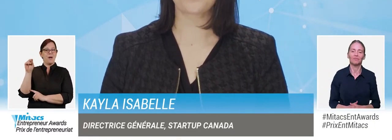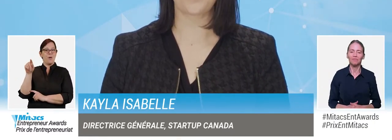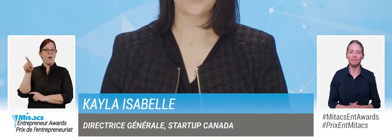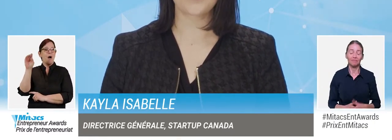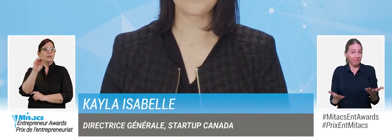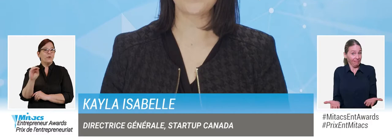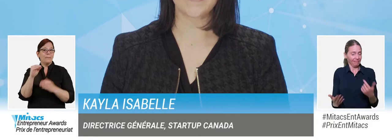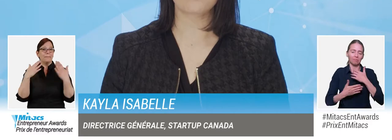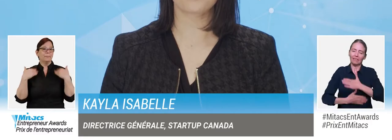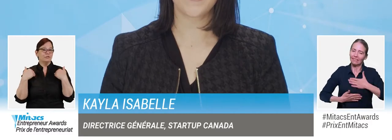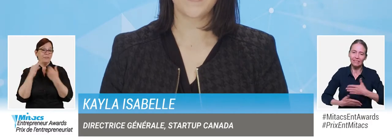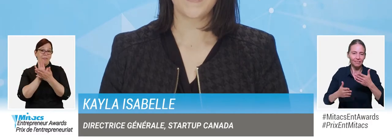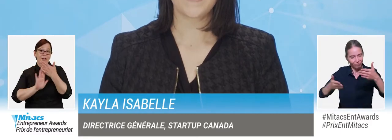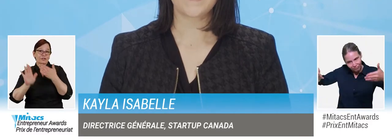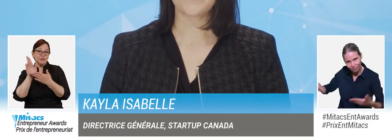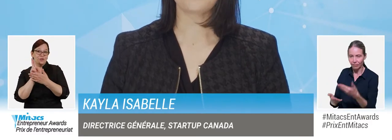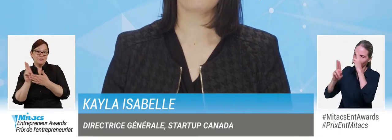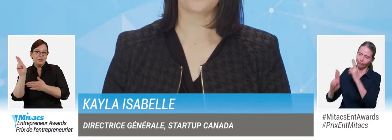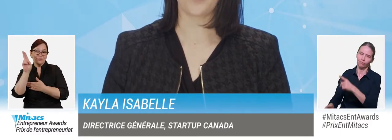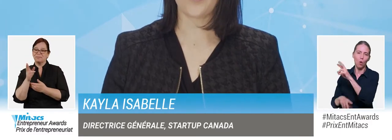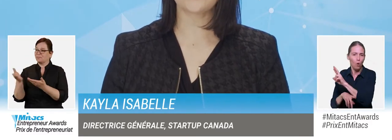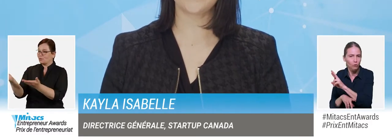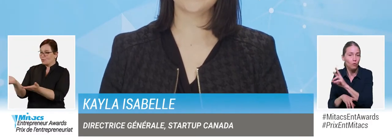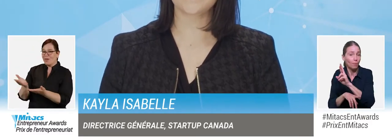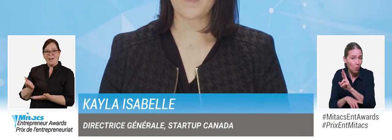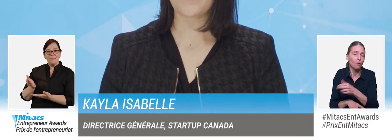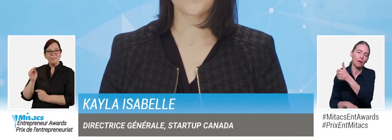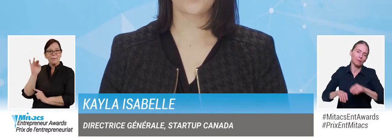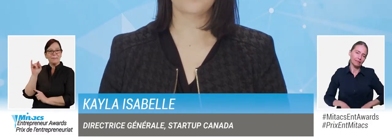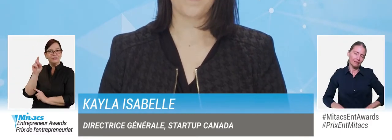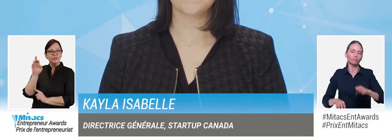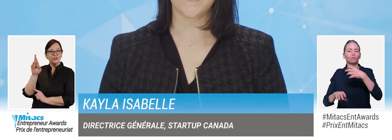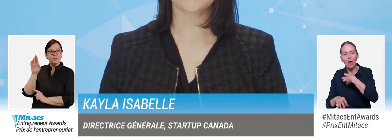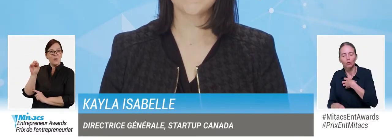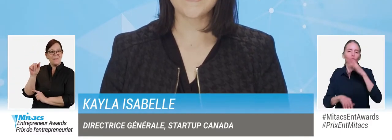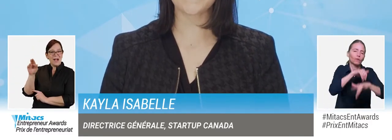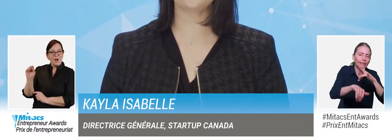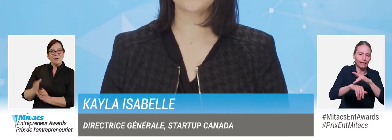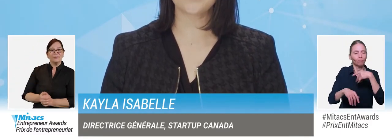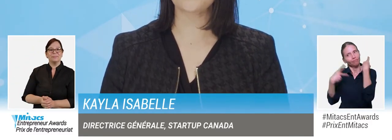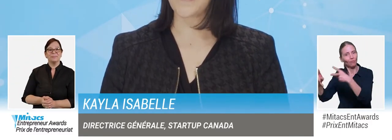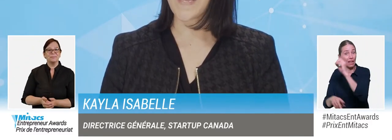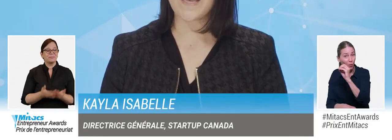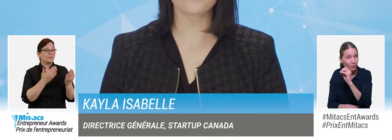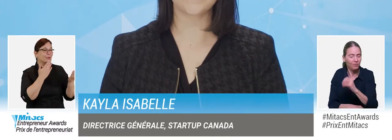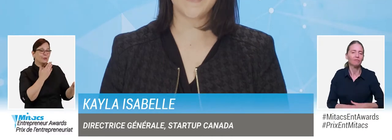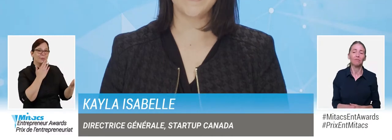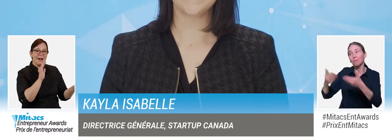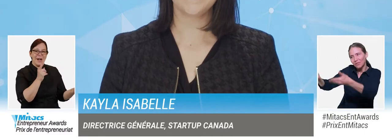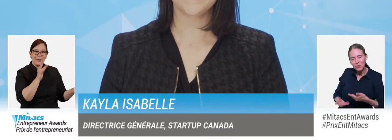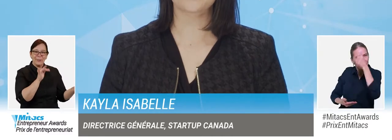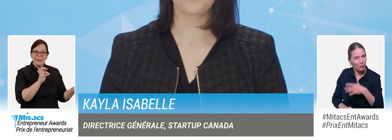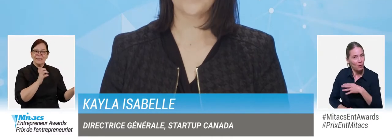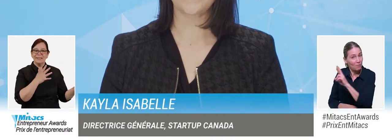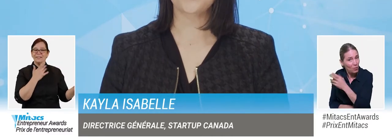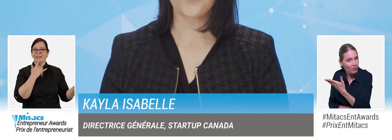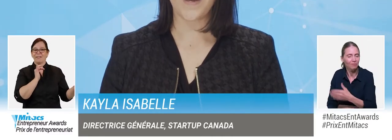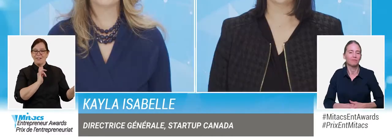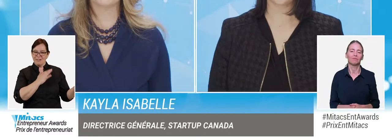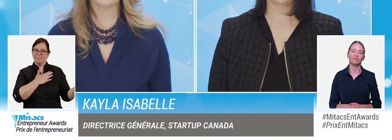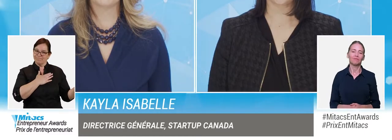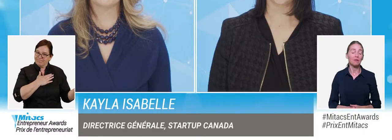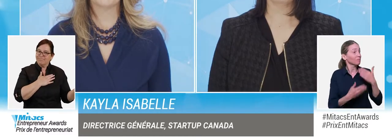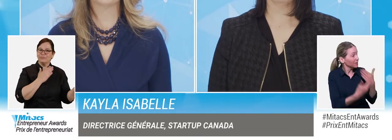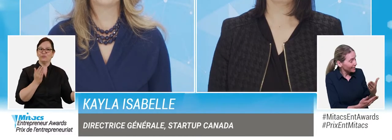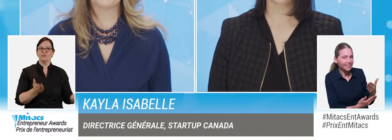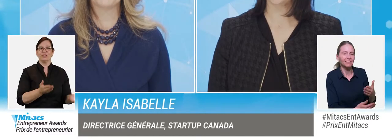flows through our community. Thank you for all of the inspiring work Mitacs continues to do every day to support and